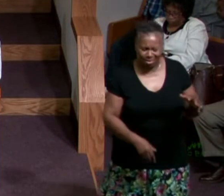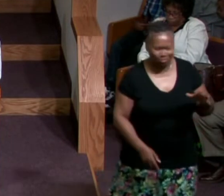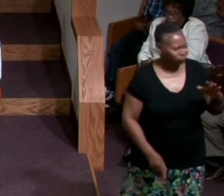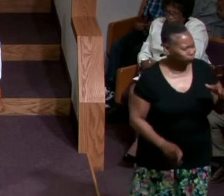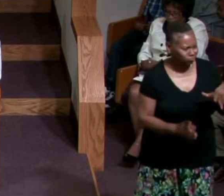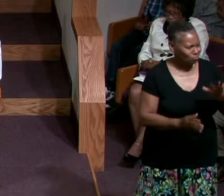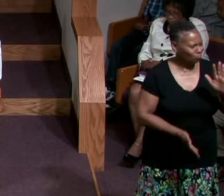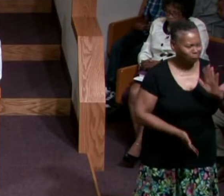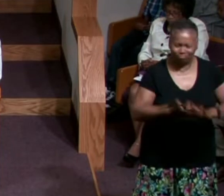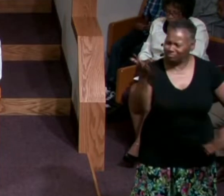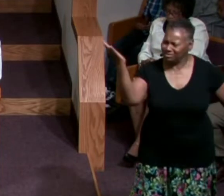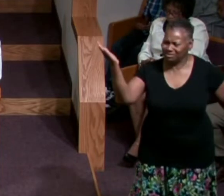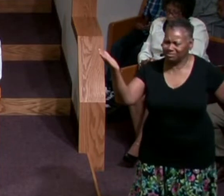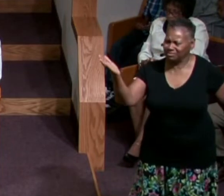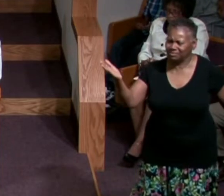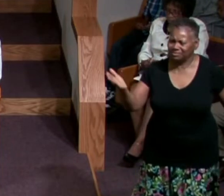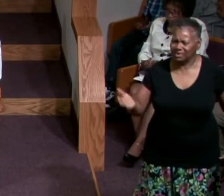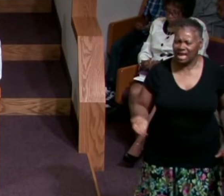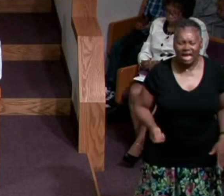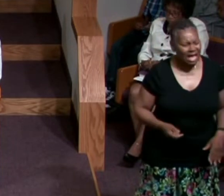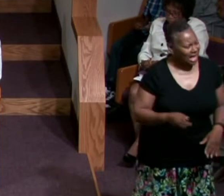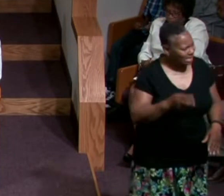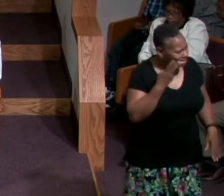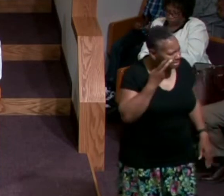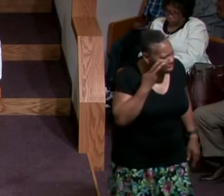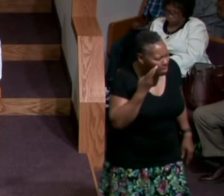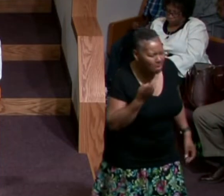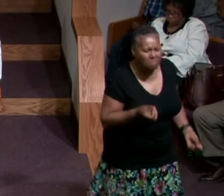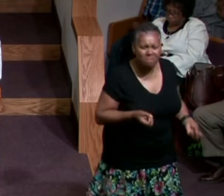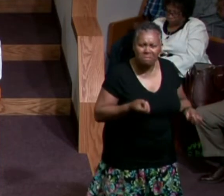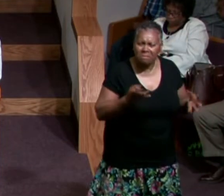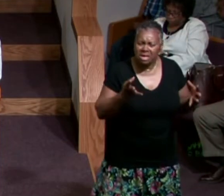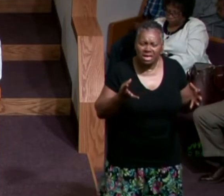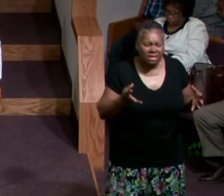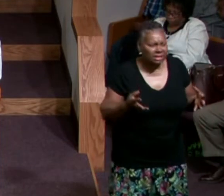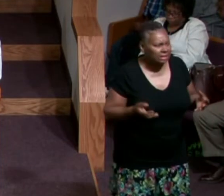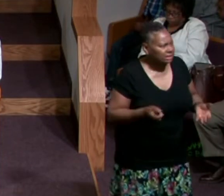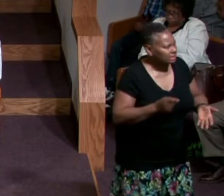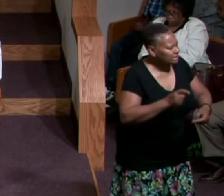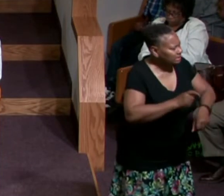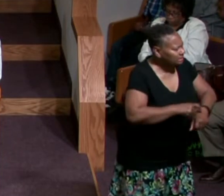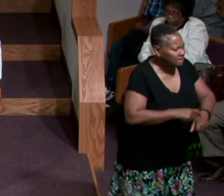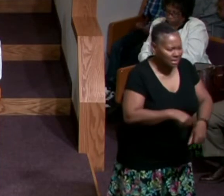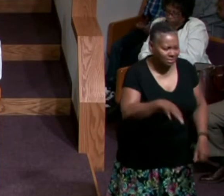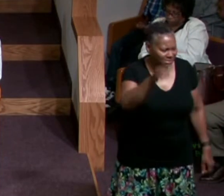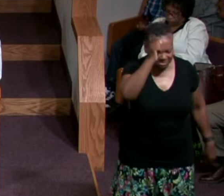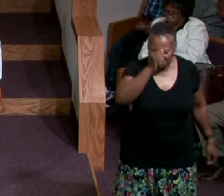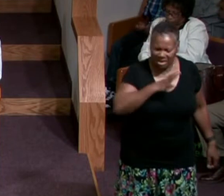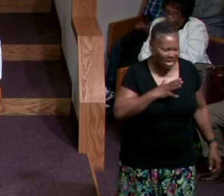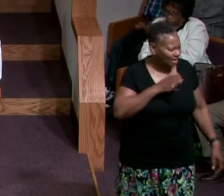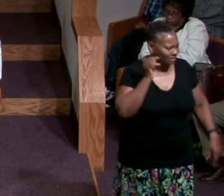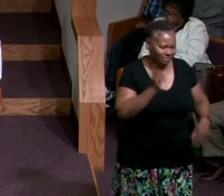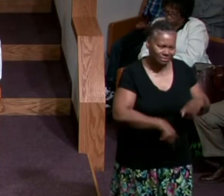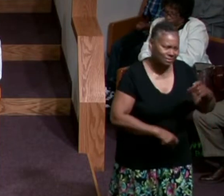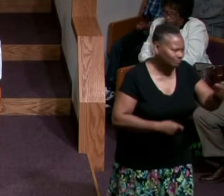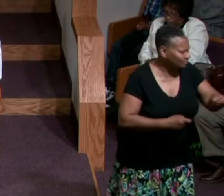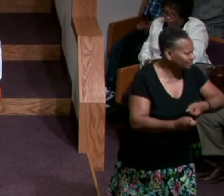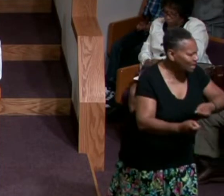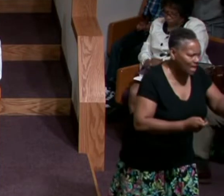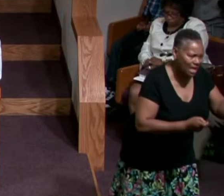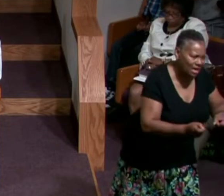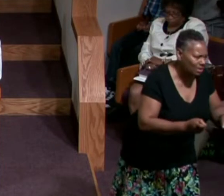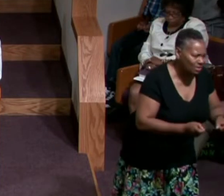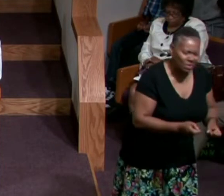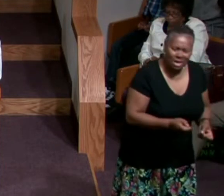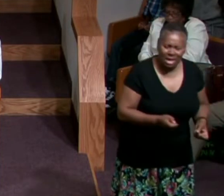many episodes where brothers just couldn't handle the lies and did not want to resent and mistreat the child because of the actions of